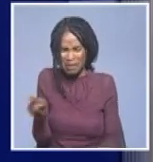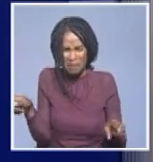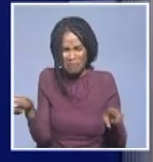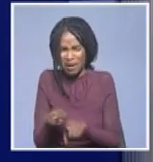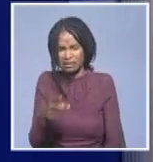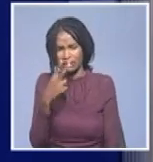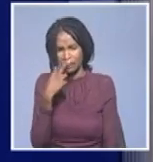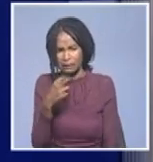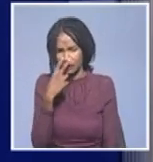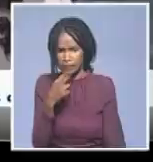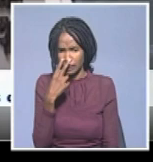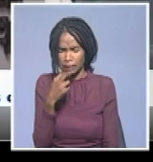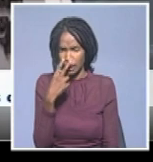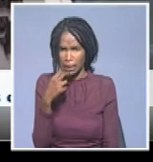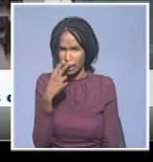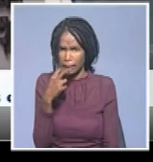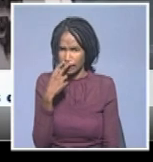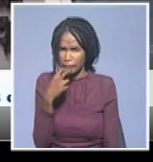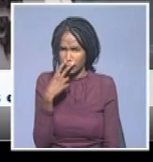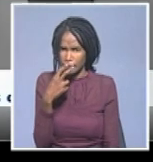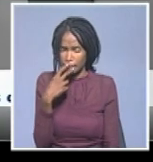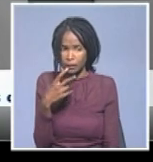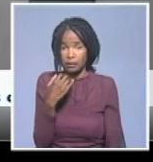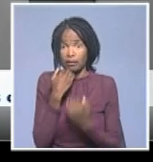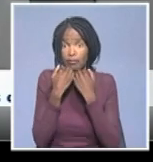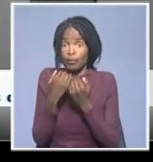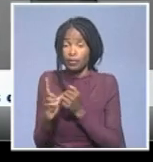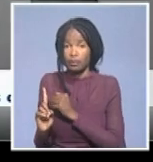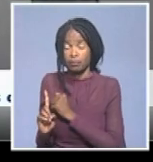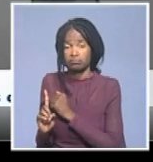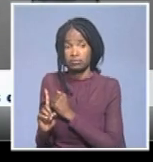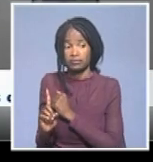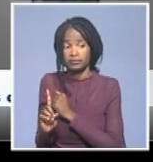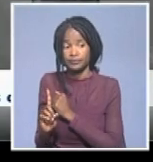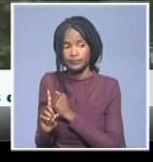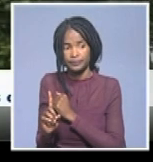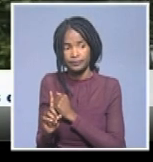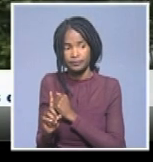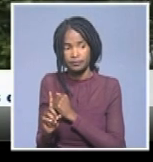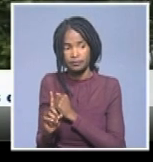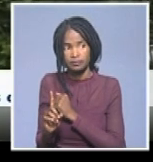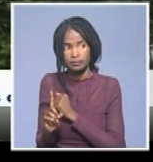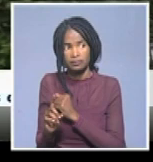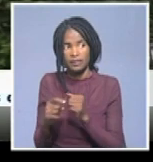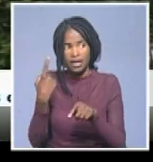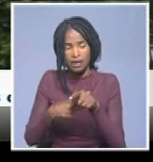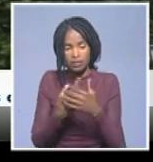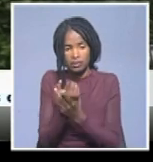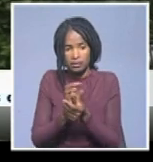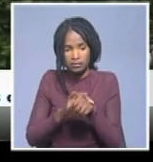disease. And one of the most important things to do is that one has always to wash the